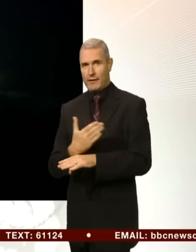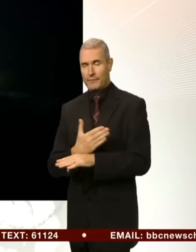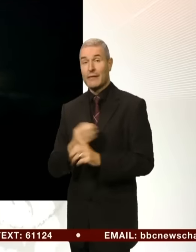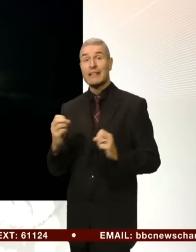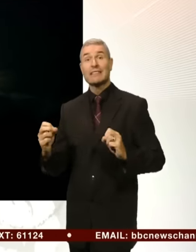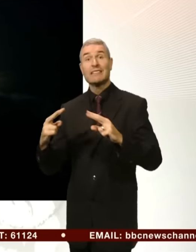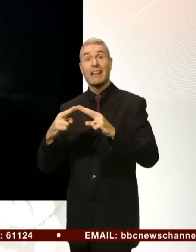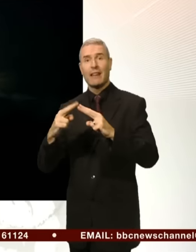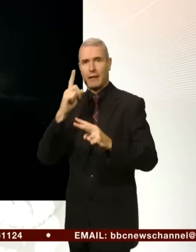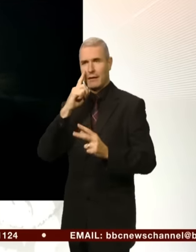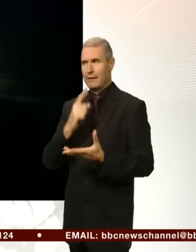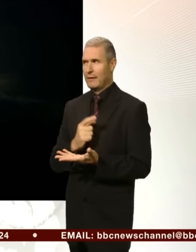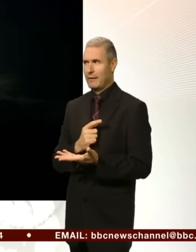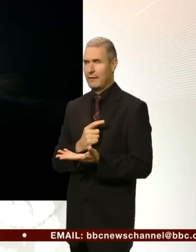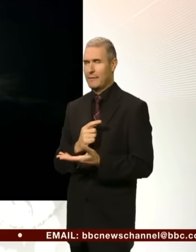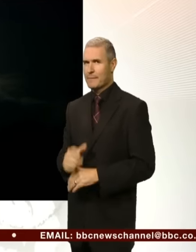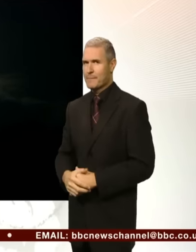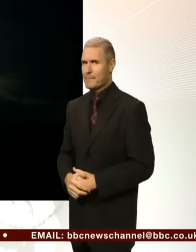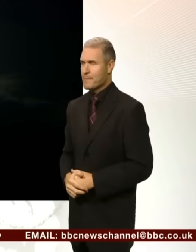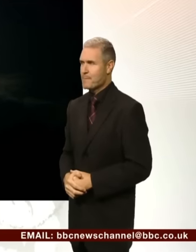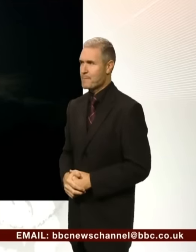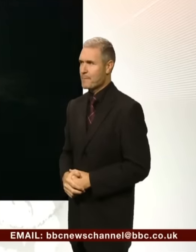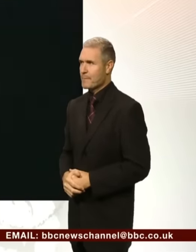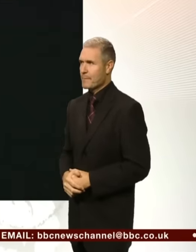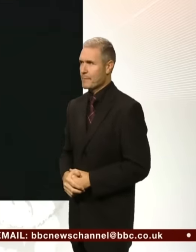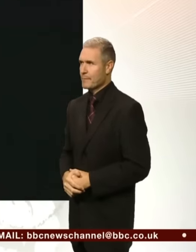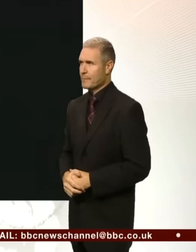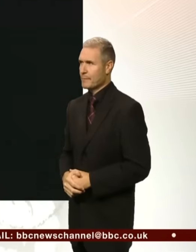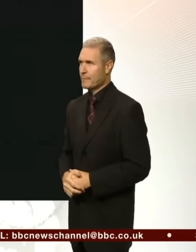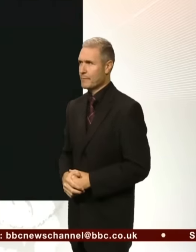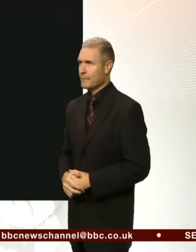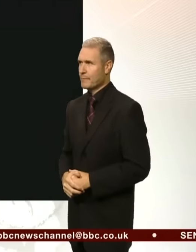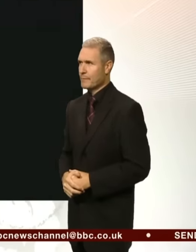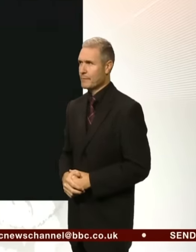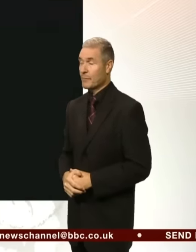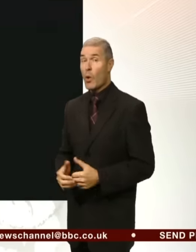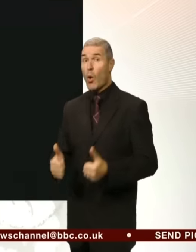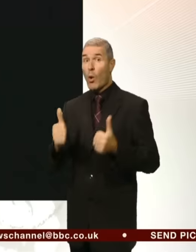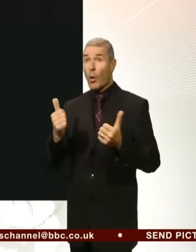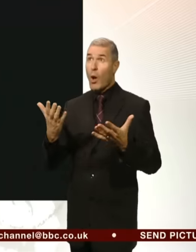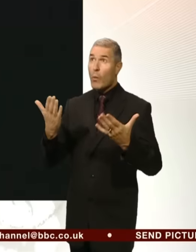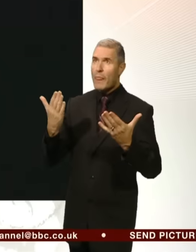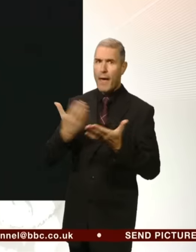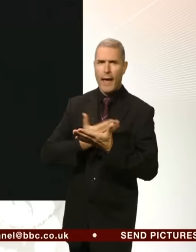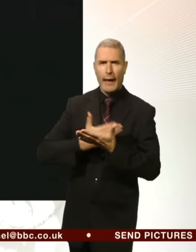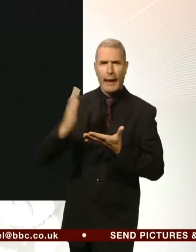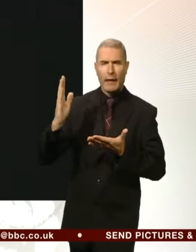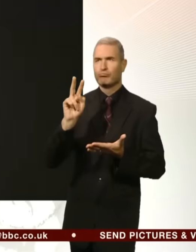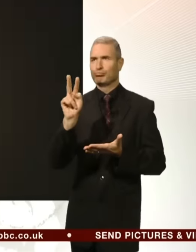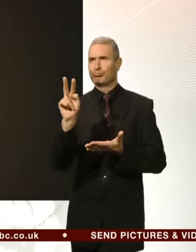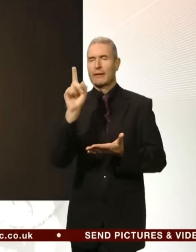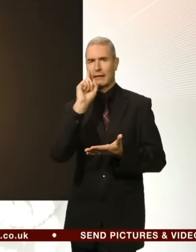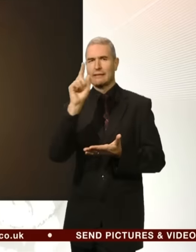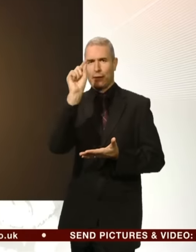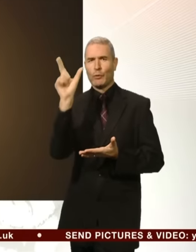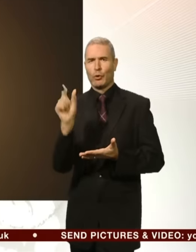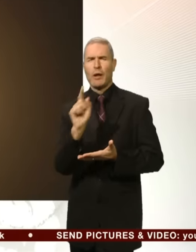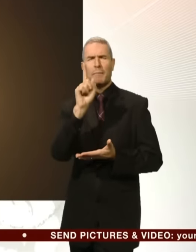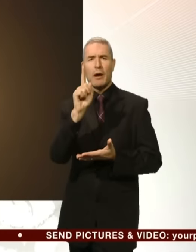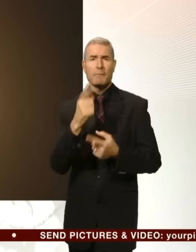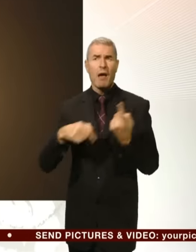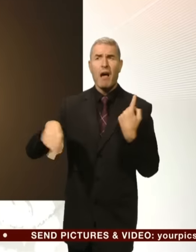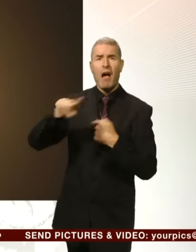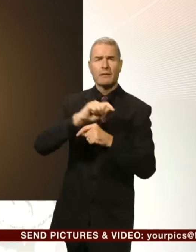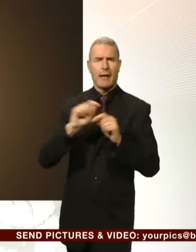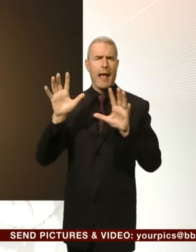Sydney the moon could be seen peeking through the clouds. Good weather is key to guarantee a clear sighting, and that could be a nuisance for many of